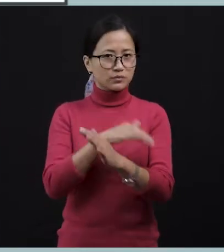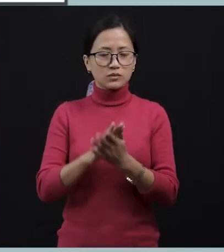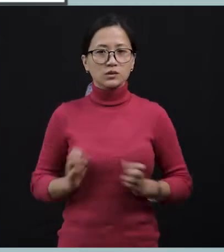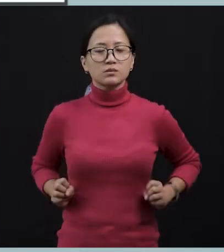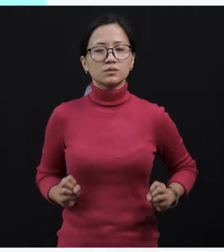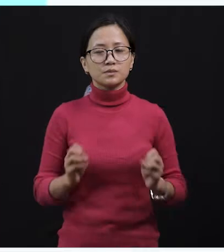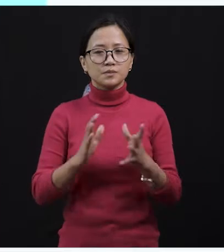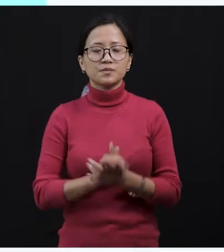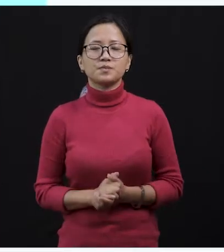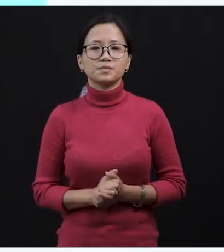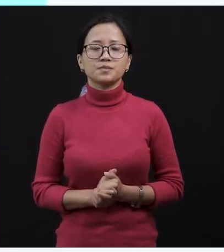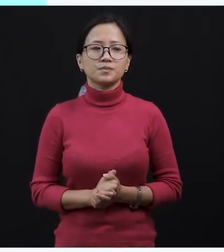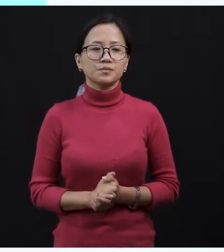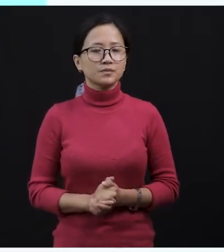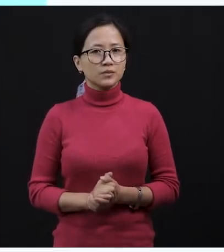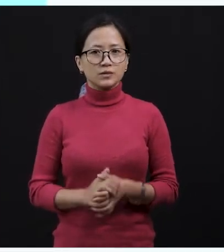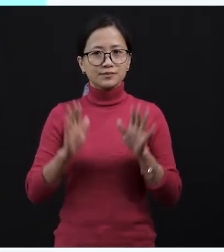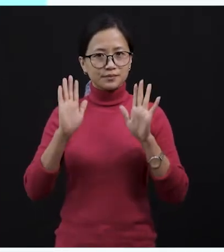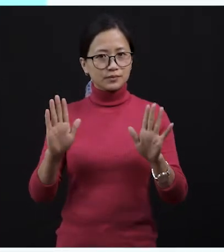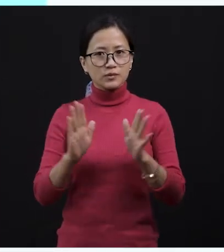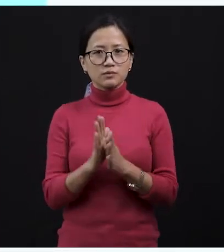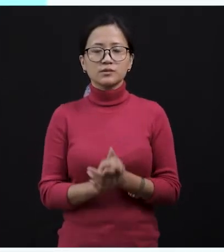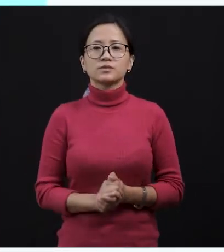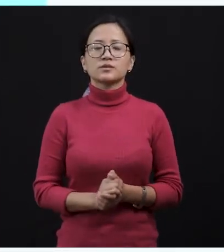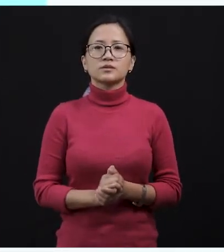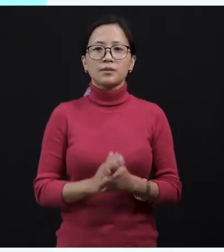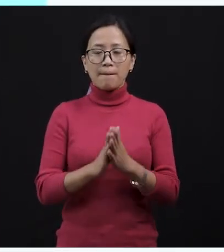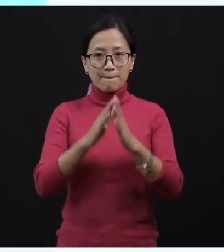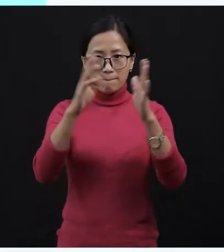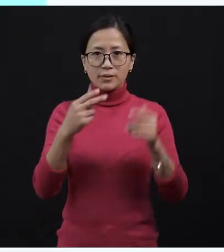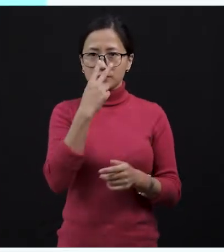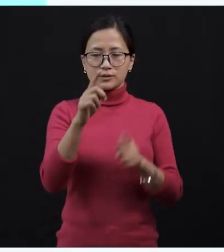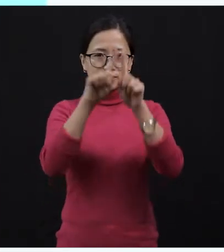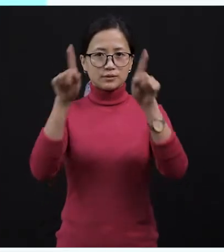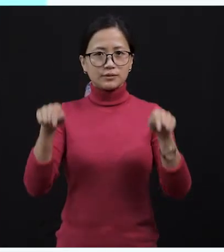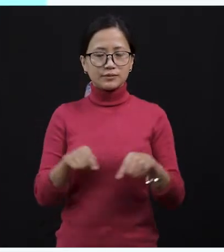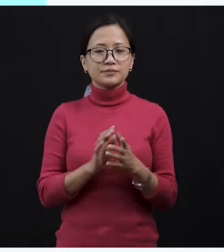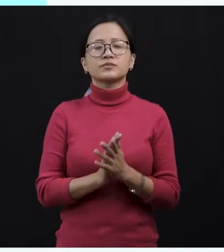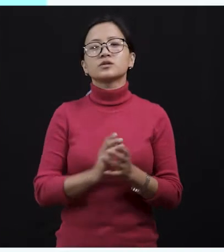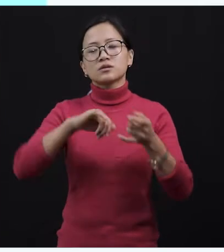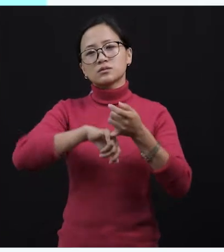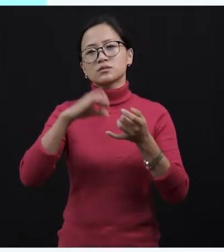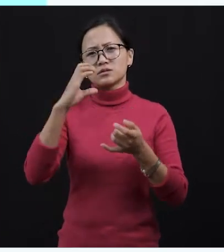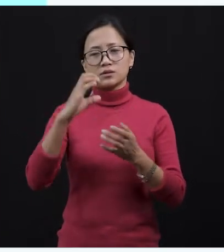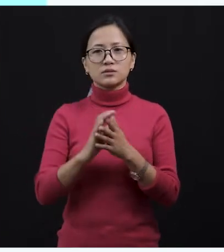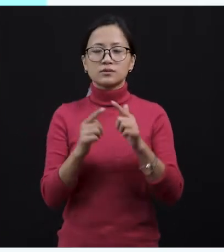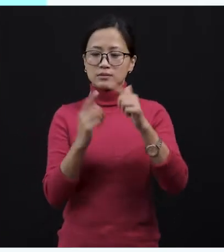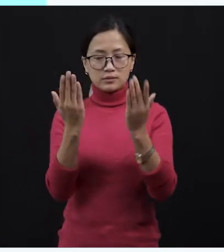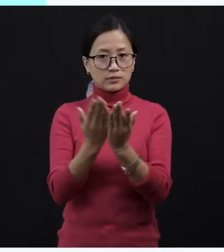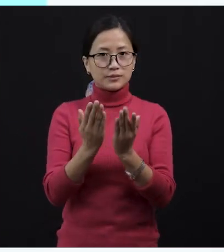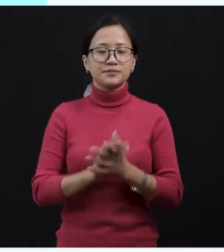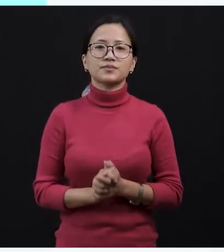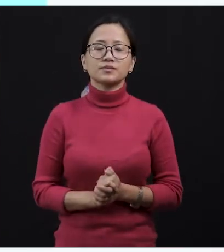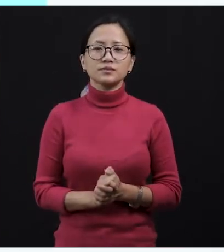start, we have this map in your science textbook, right? So